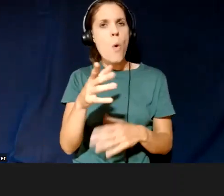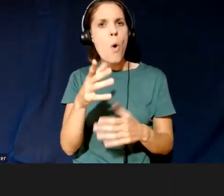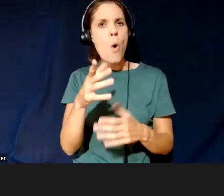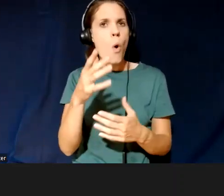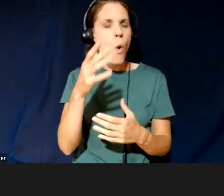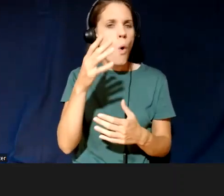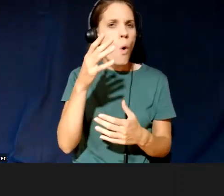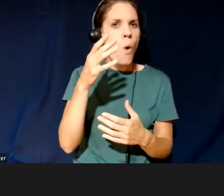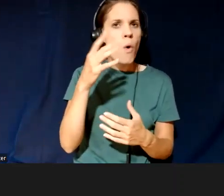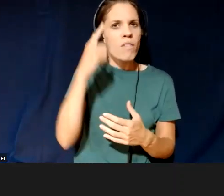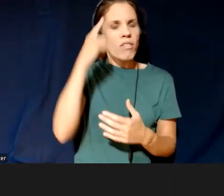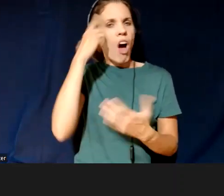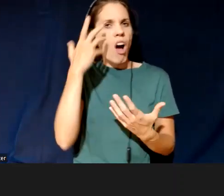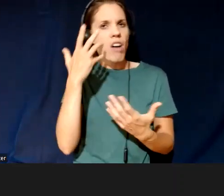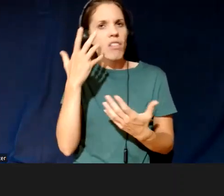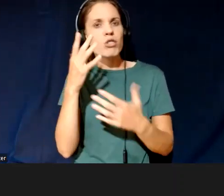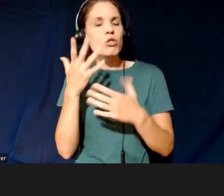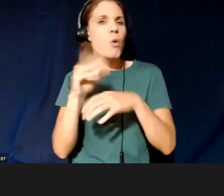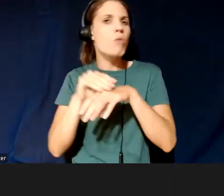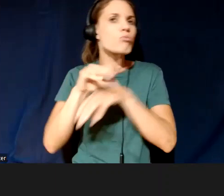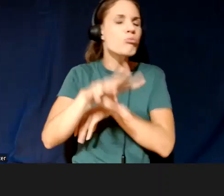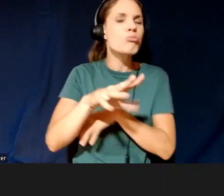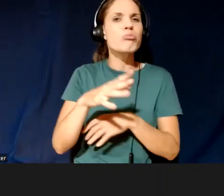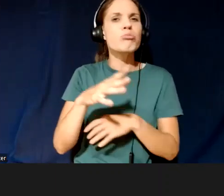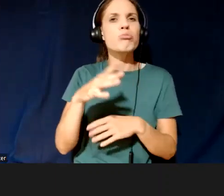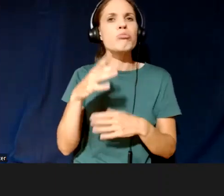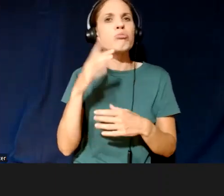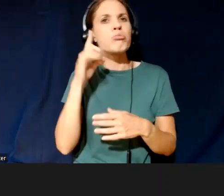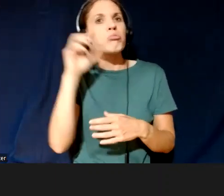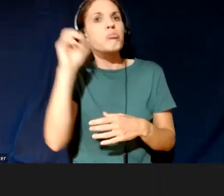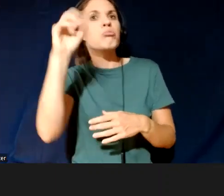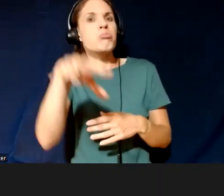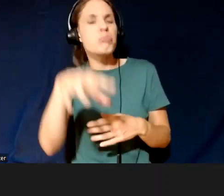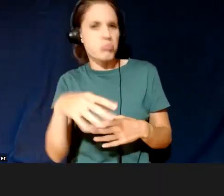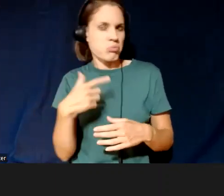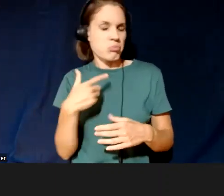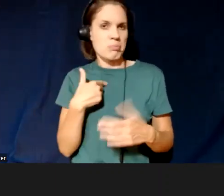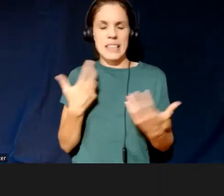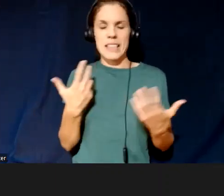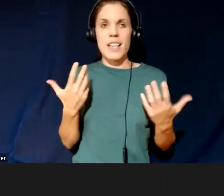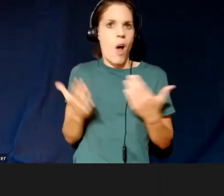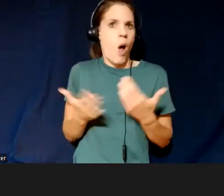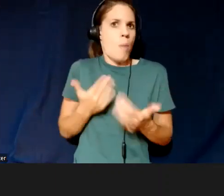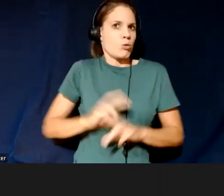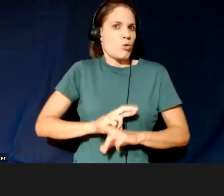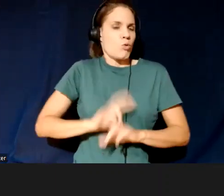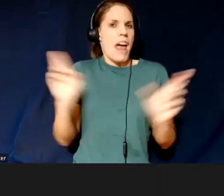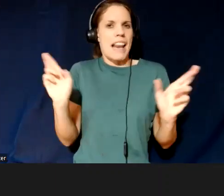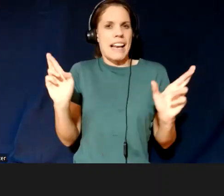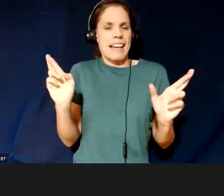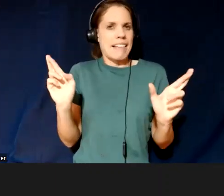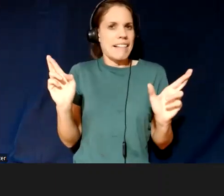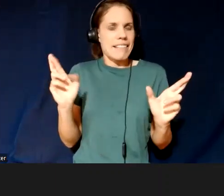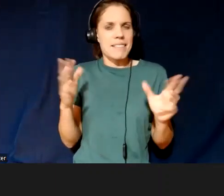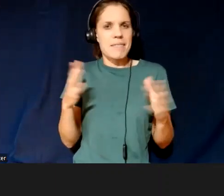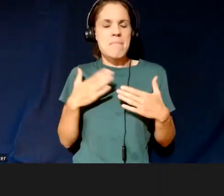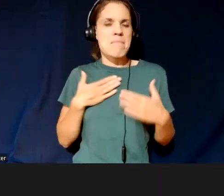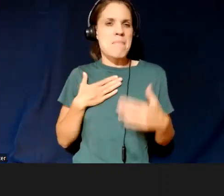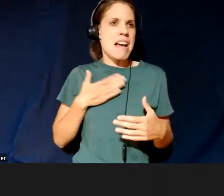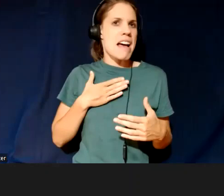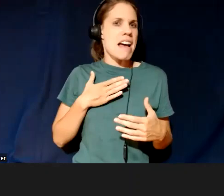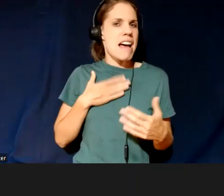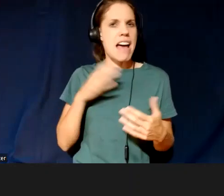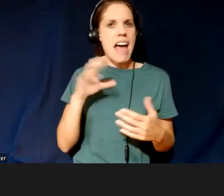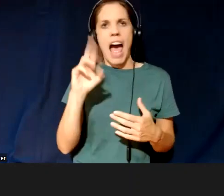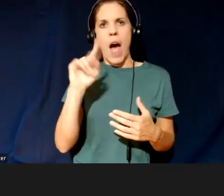to share sort of the skeleton of my ideas with folks. So this is on the horizon for me, definitely.